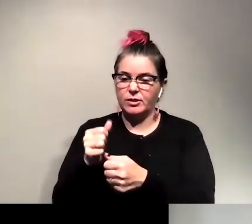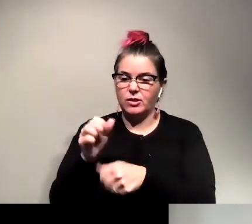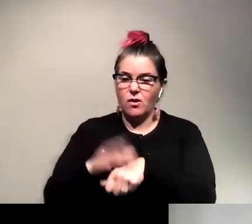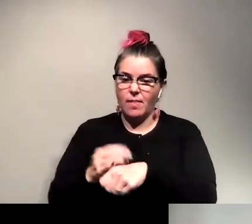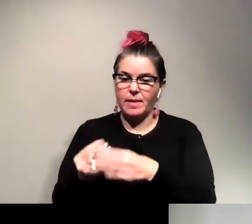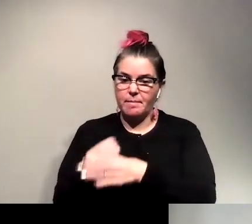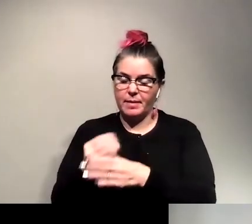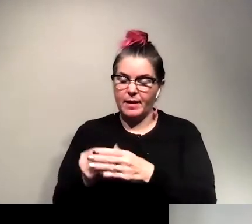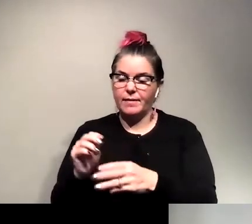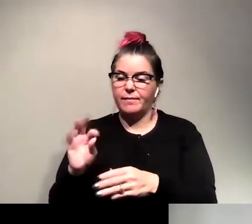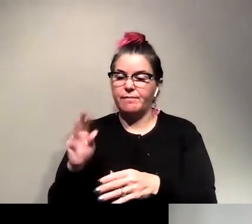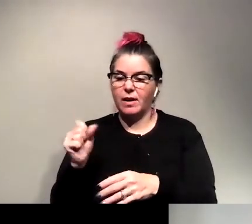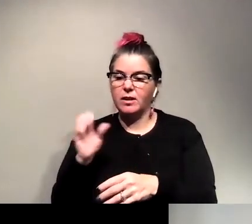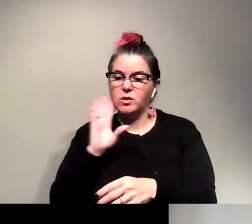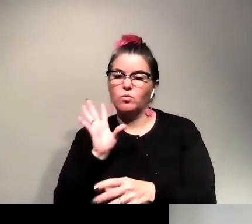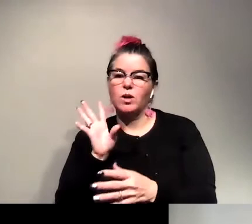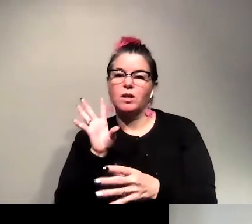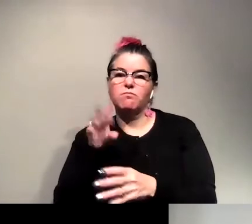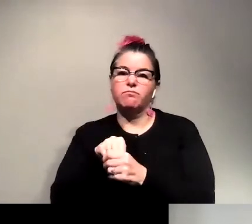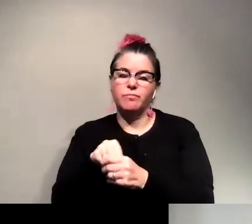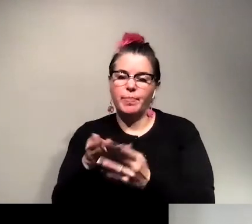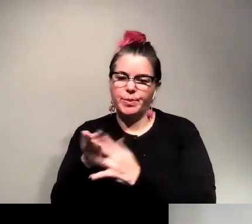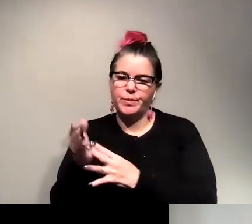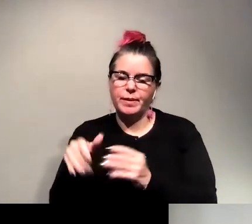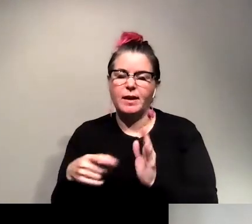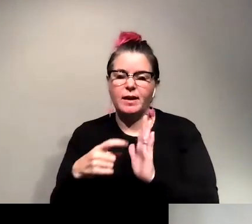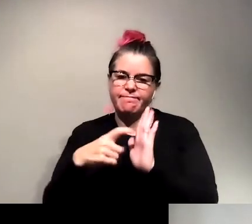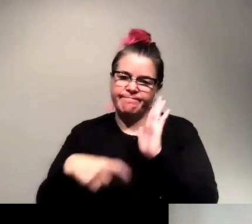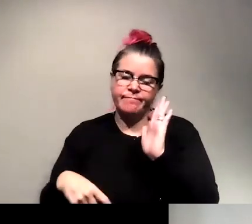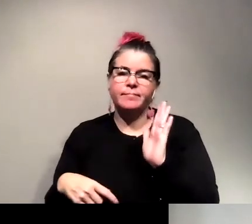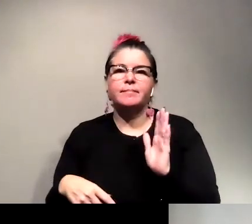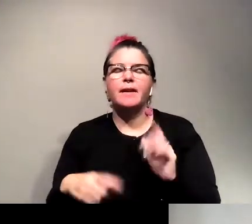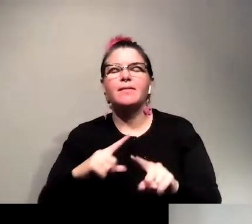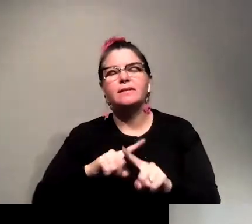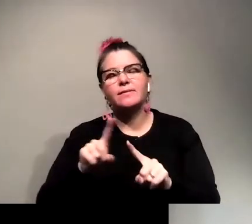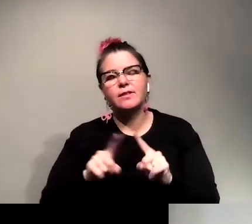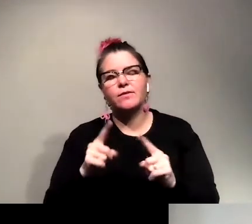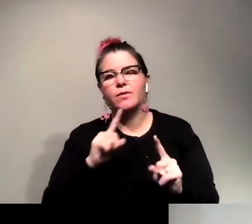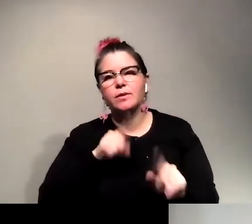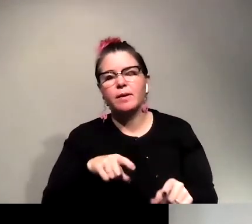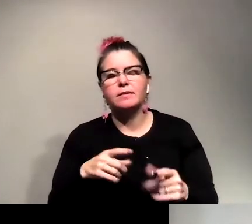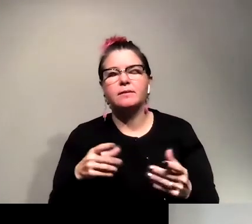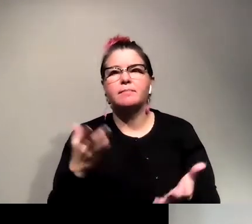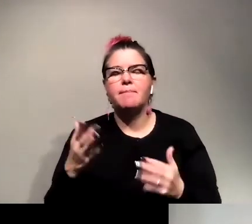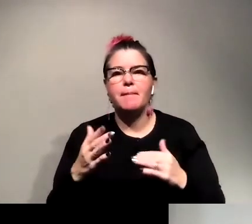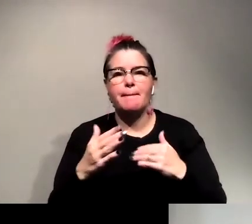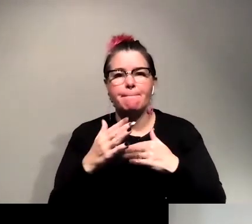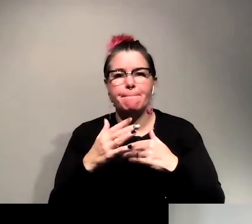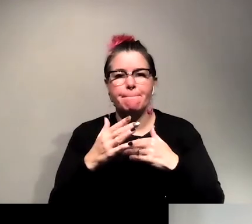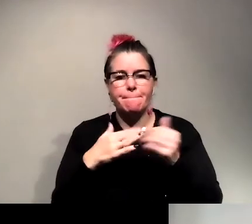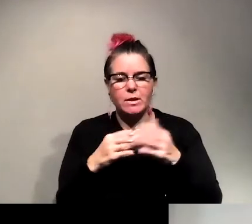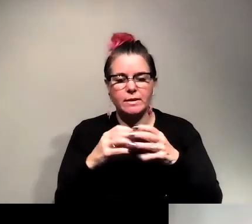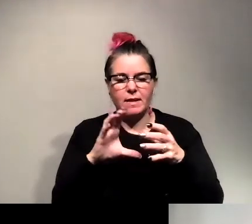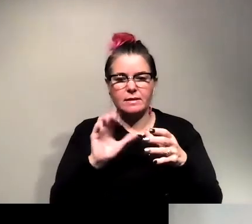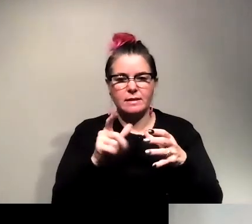is going to infect through there, there's a lot of a variety of responses. So things like building up the layer around the cell to